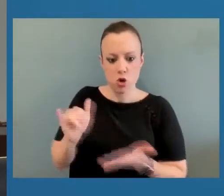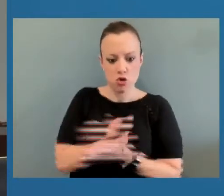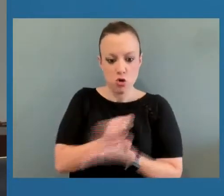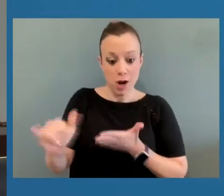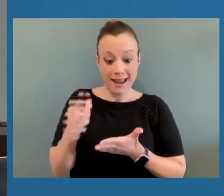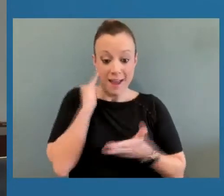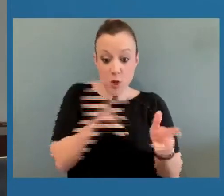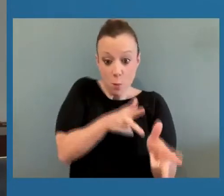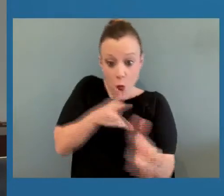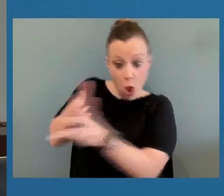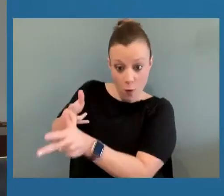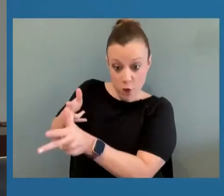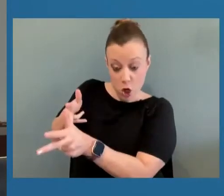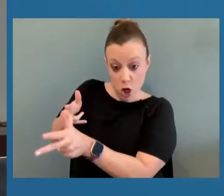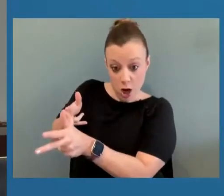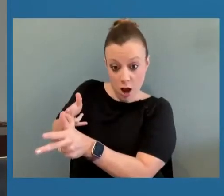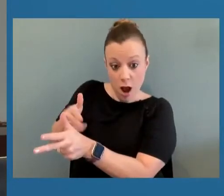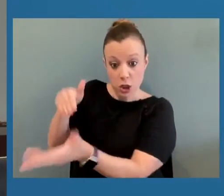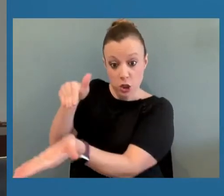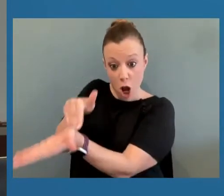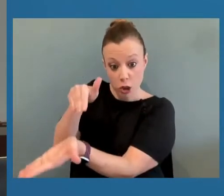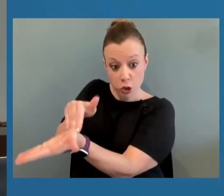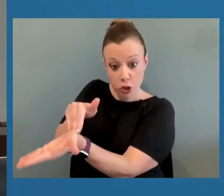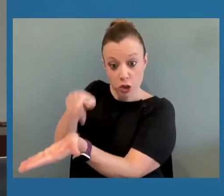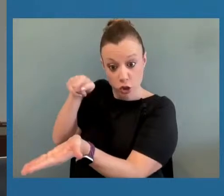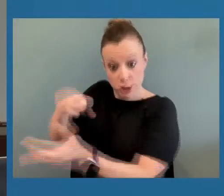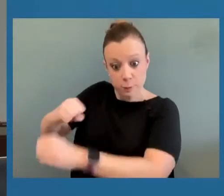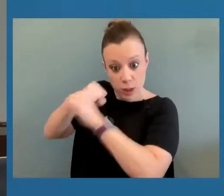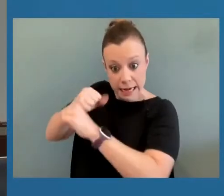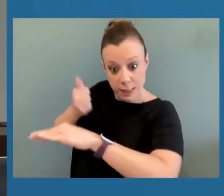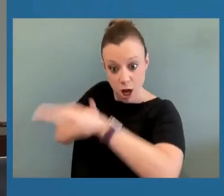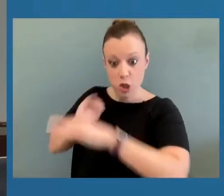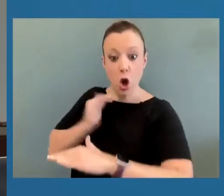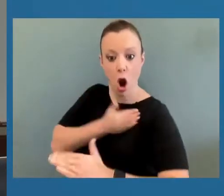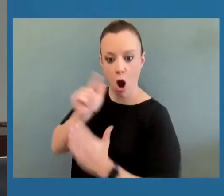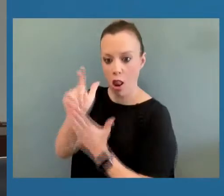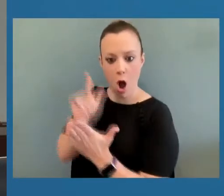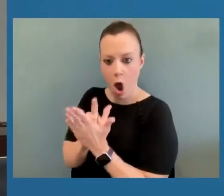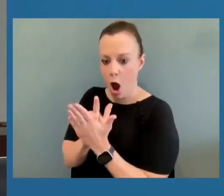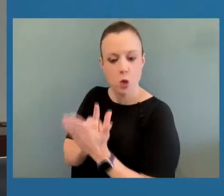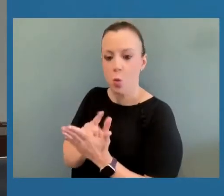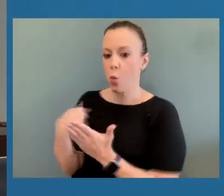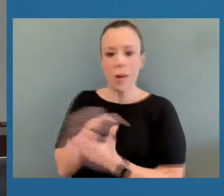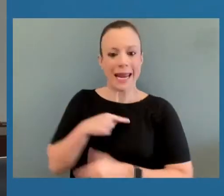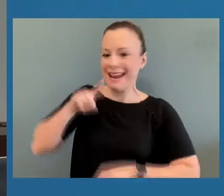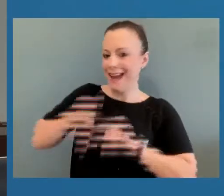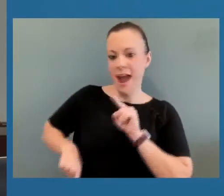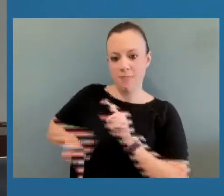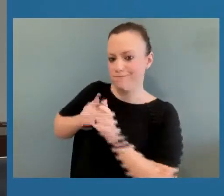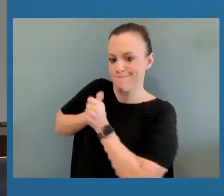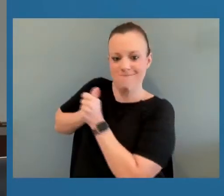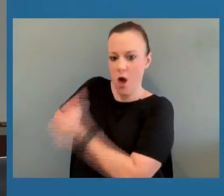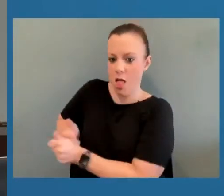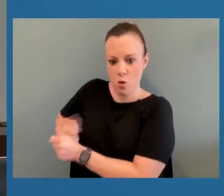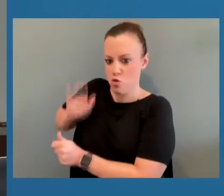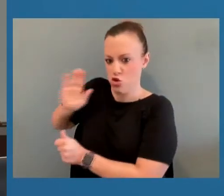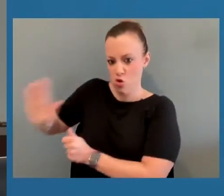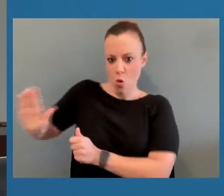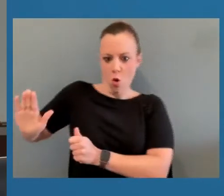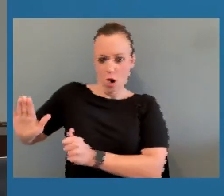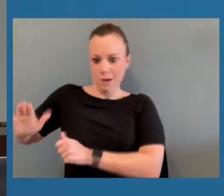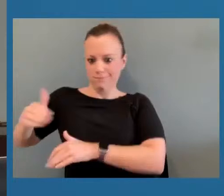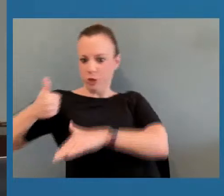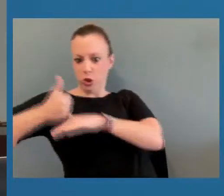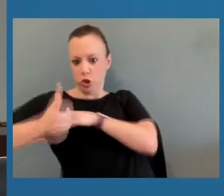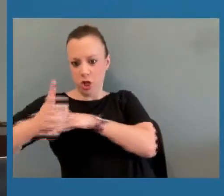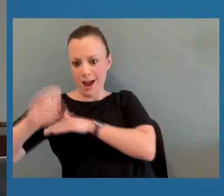for a doctor who is protected under our laws is told you are not to cooperate and enforce this extradition. So I want to be clear that we have taken all